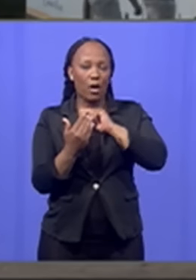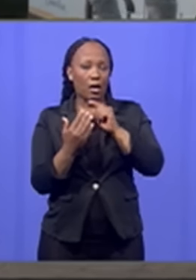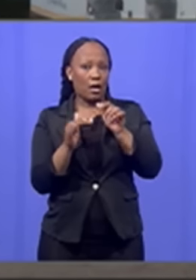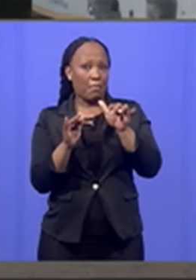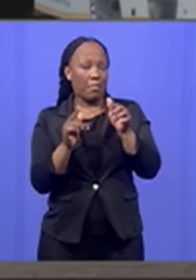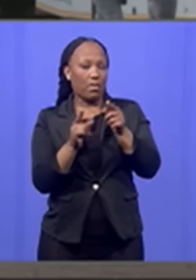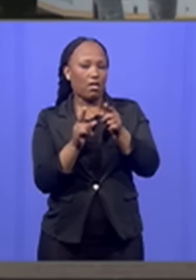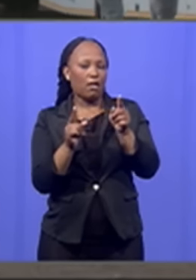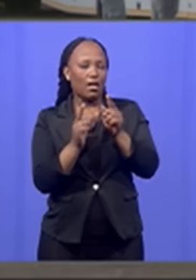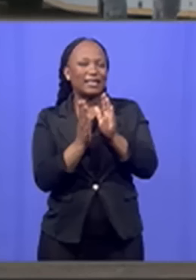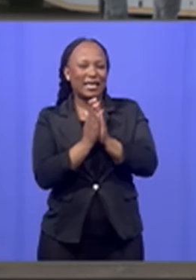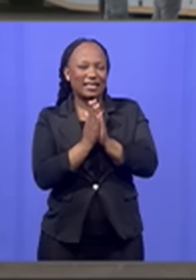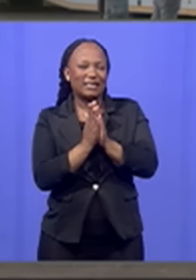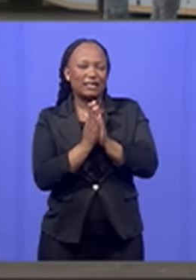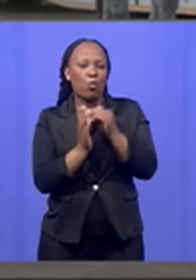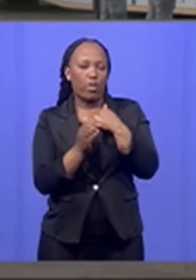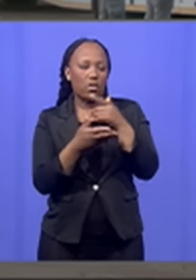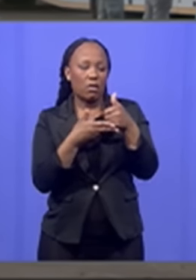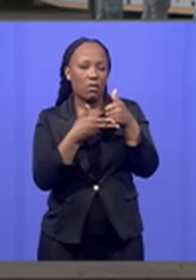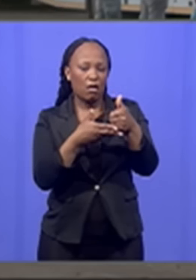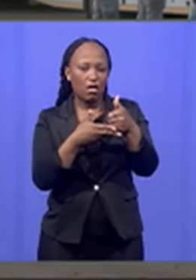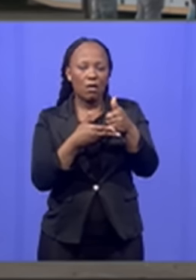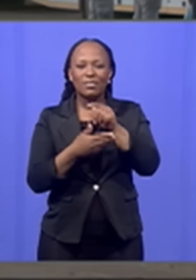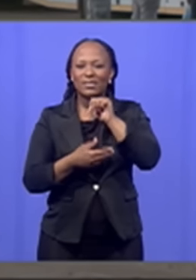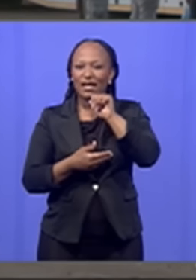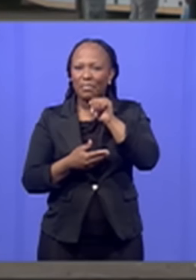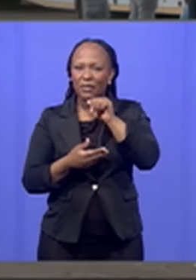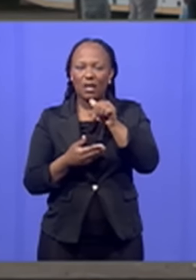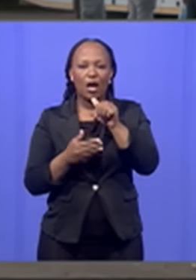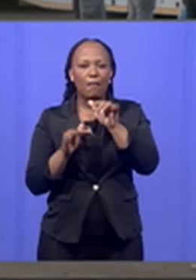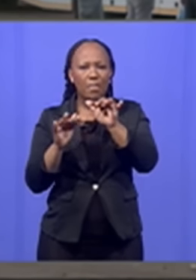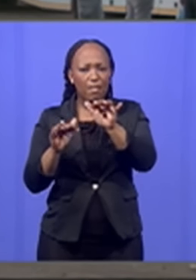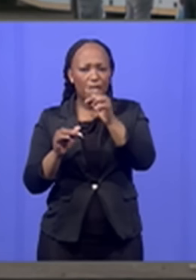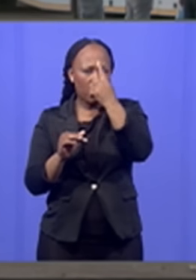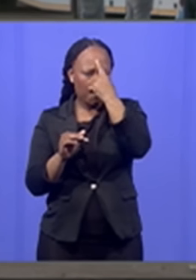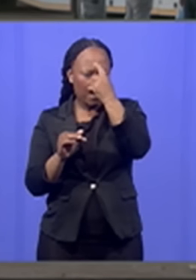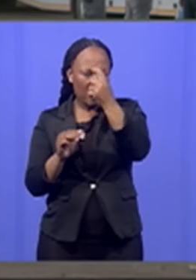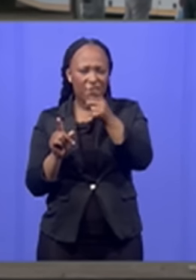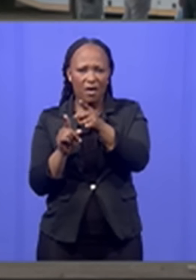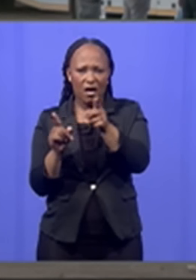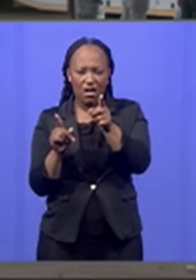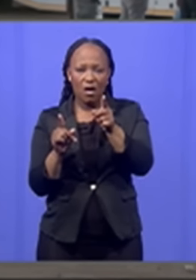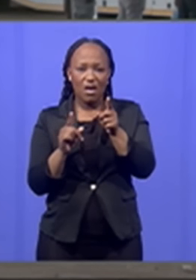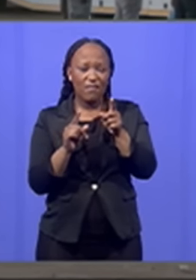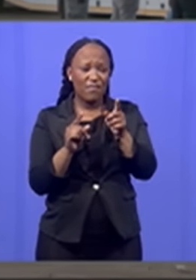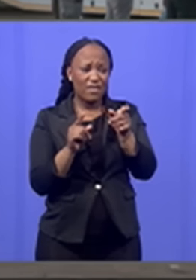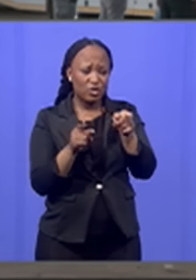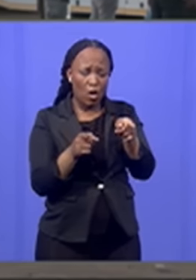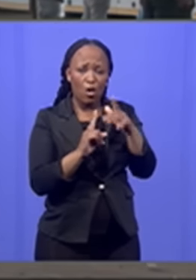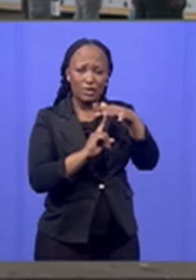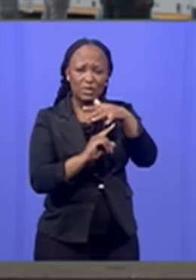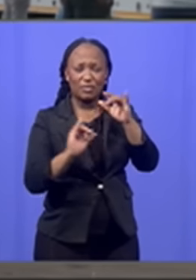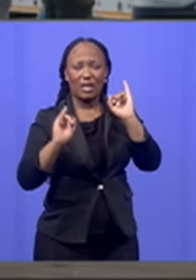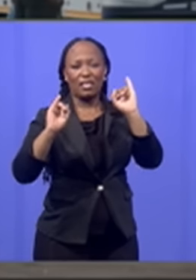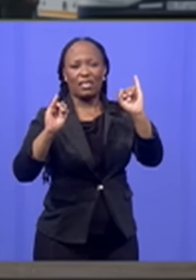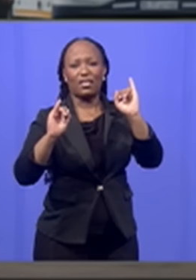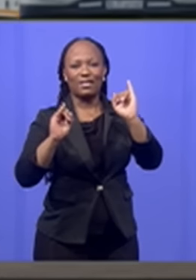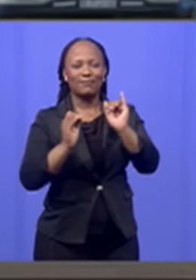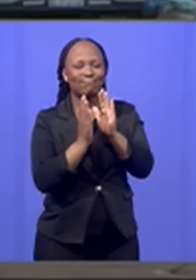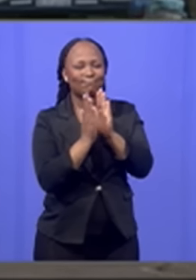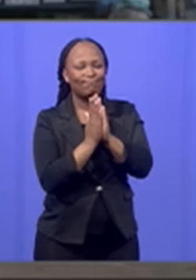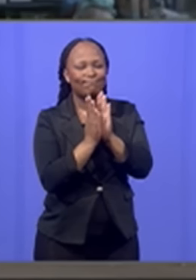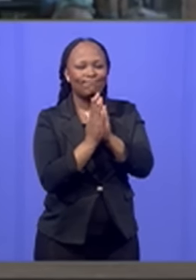mo ka dikereke re re kae le kae mo o nang le badumedi ba dikereke go na le this kind of crisis re kgopela gore e